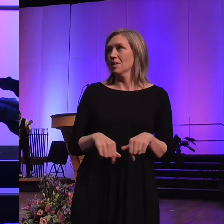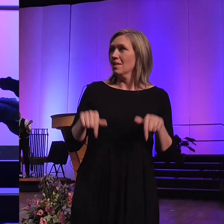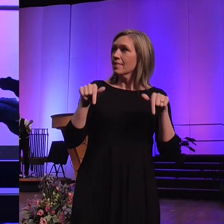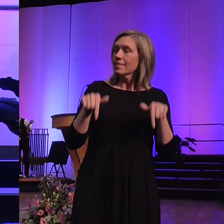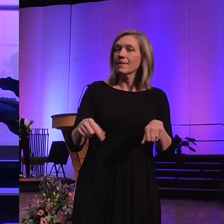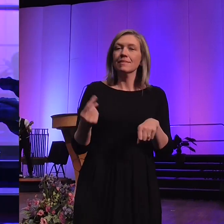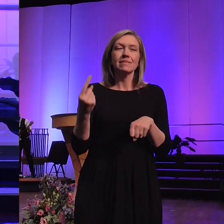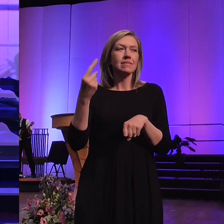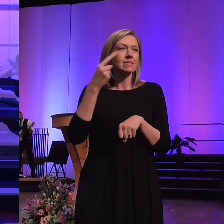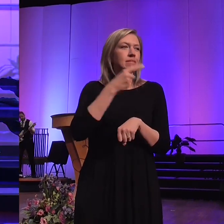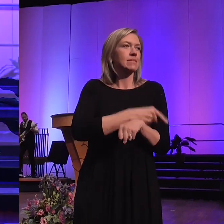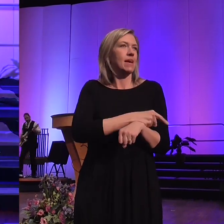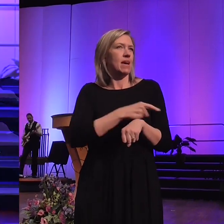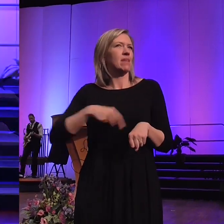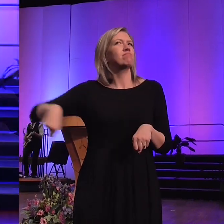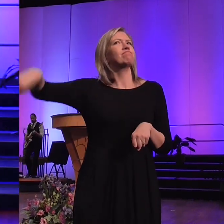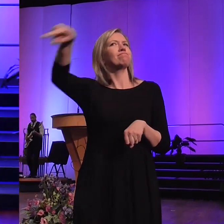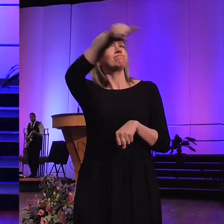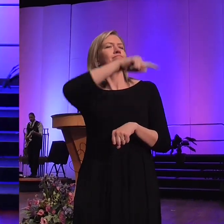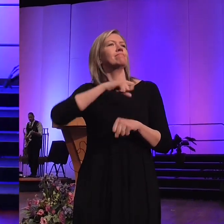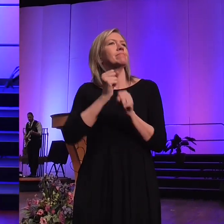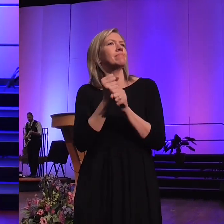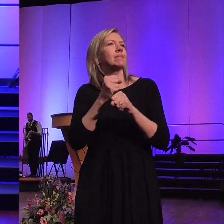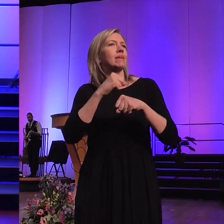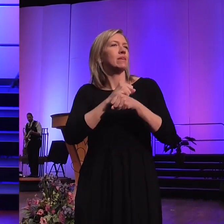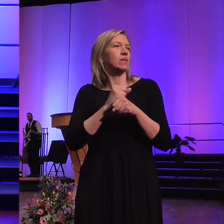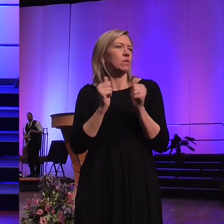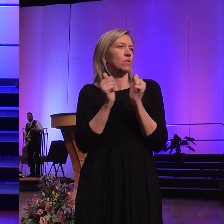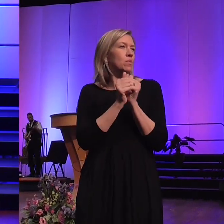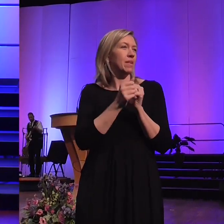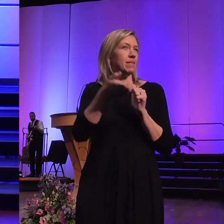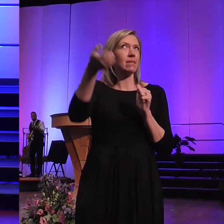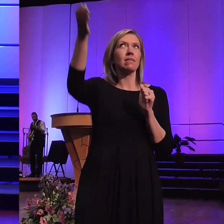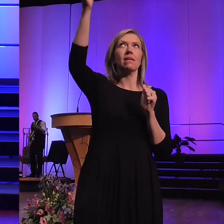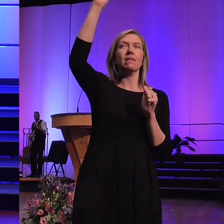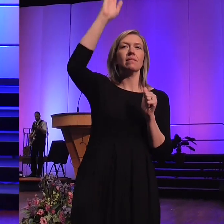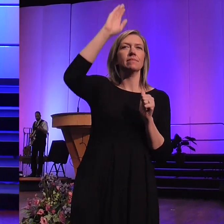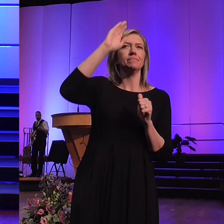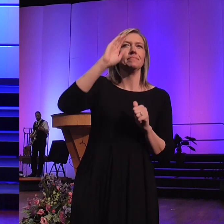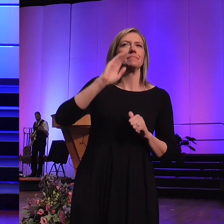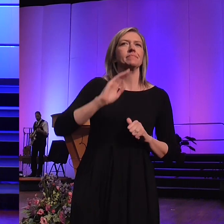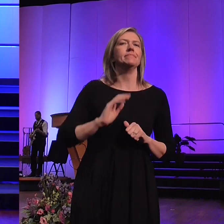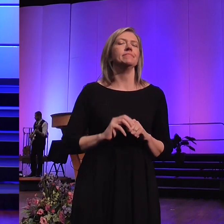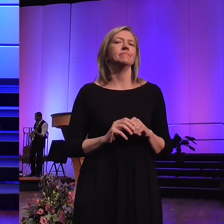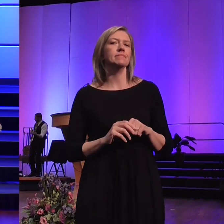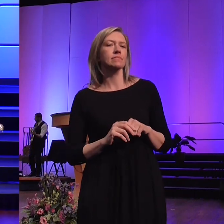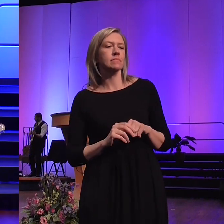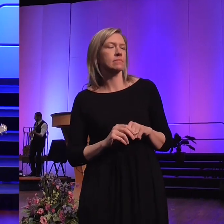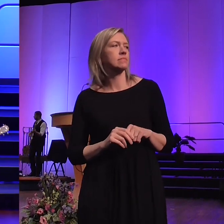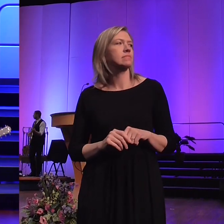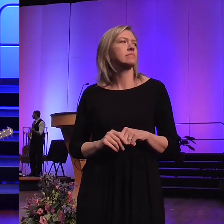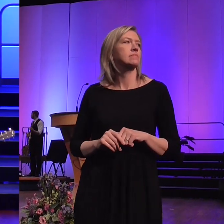this day we have made with God.